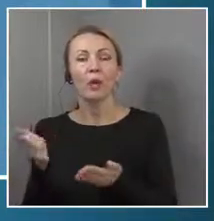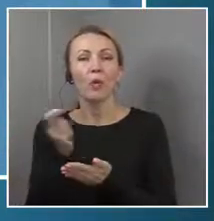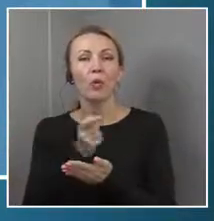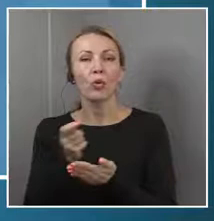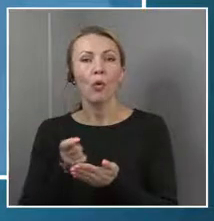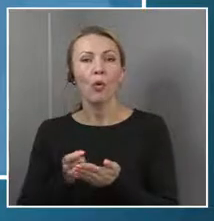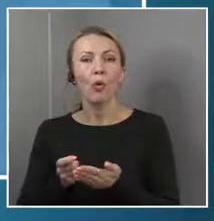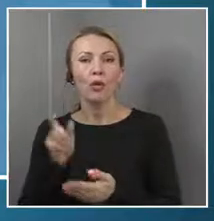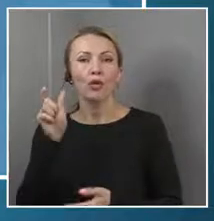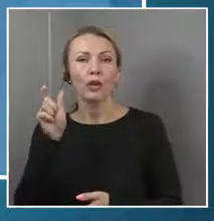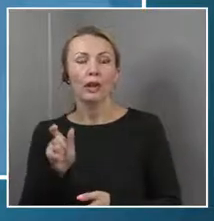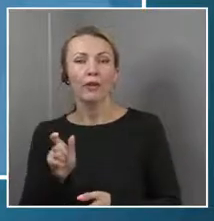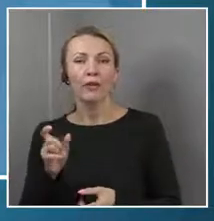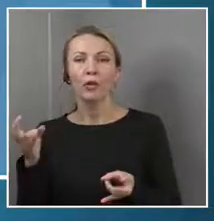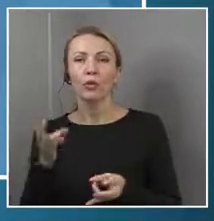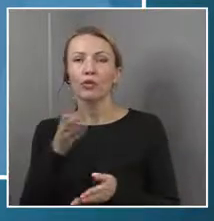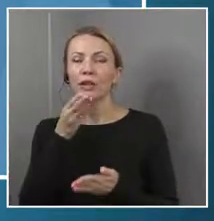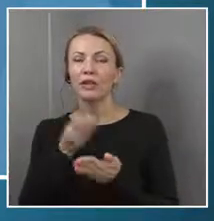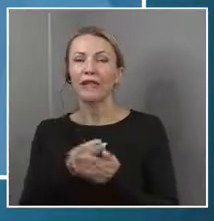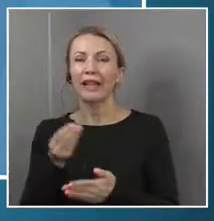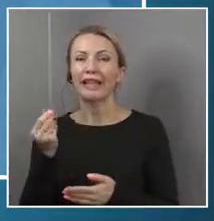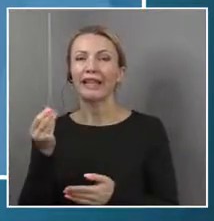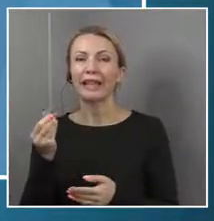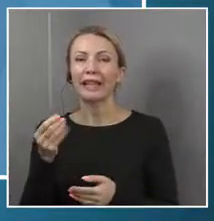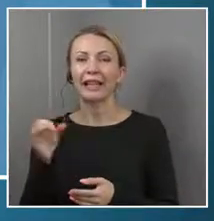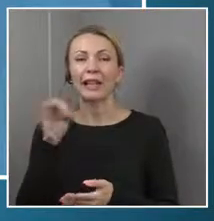What art, which artists